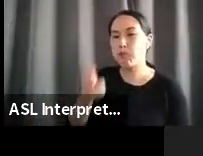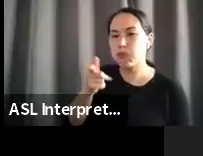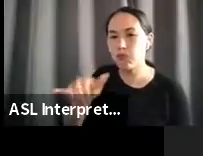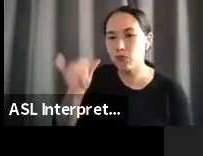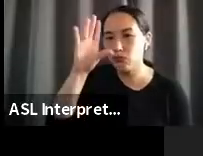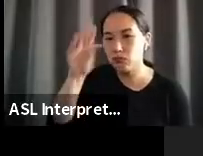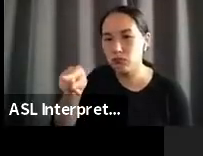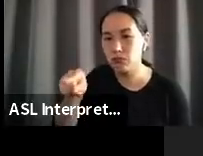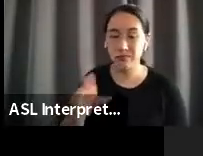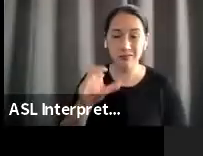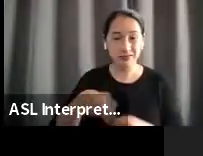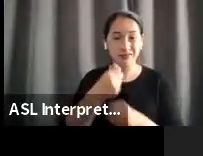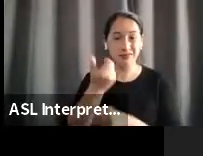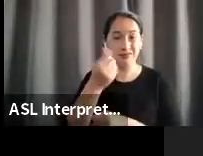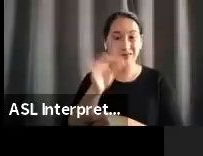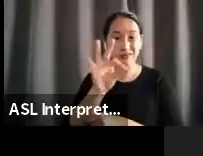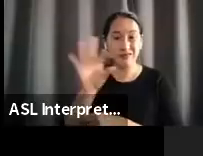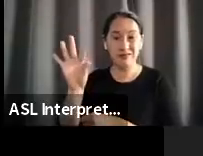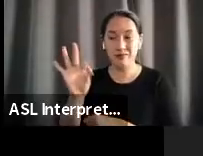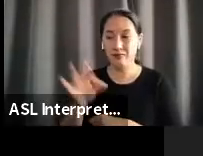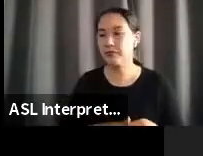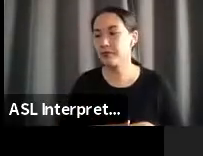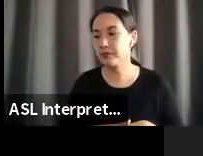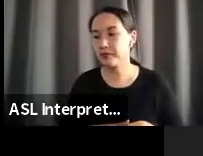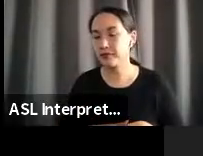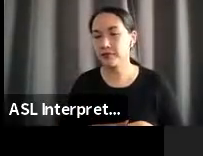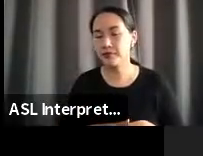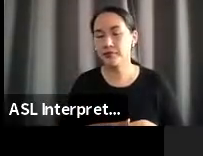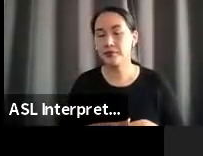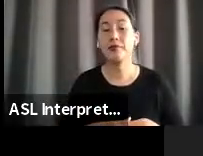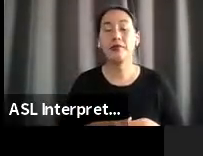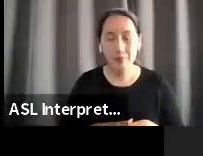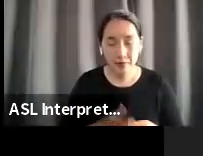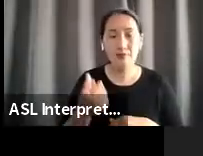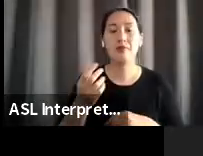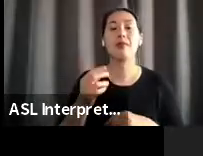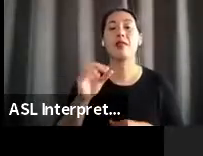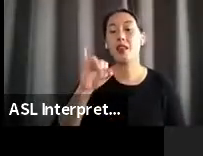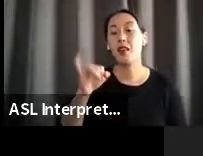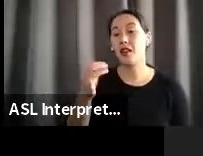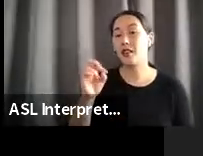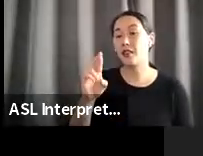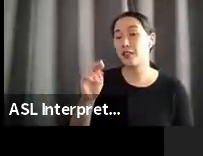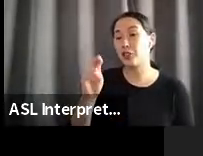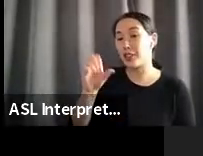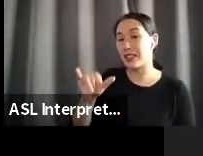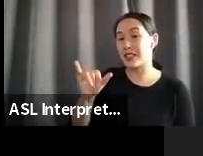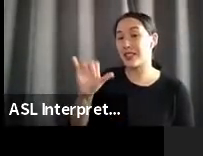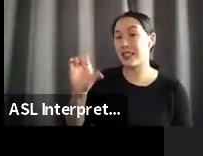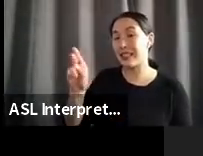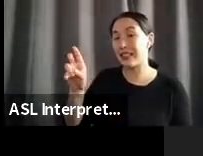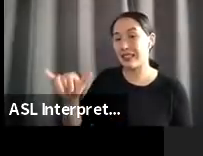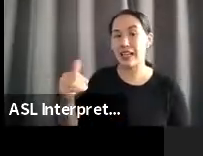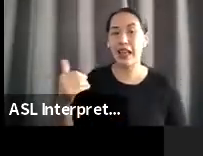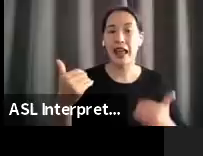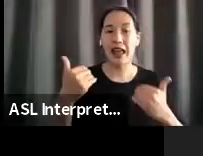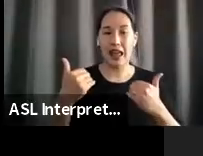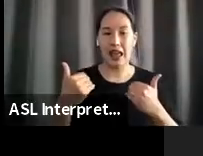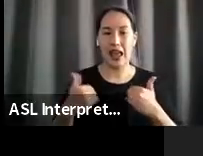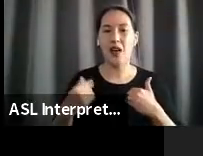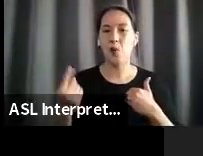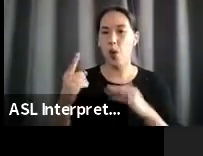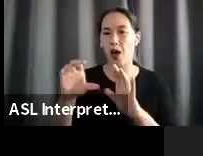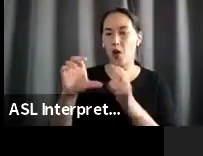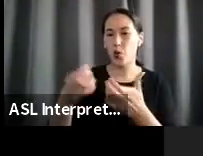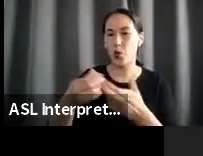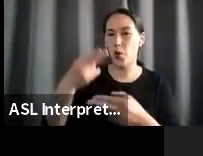1999, right? Now, in Jersey City, there was a group called the Dockbusters, and the Dockbusters was a